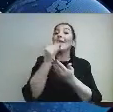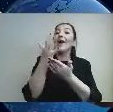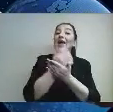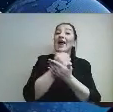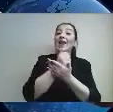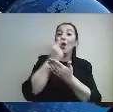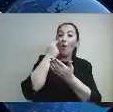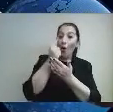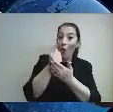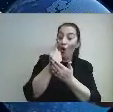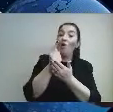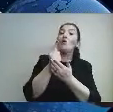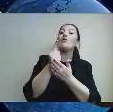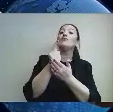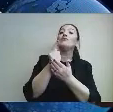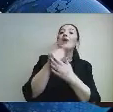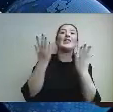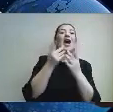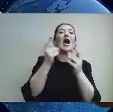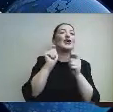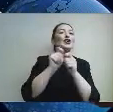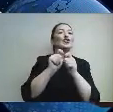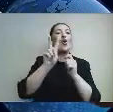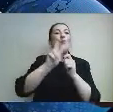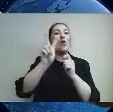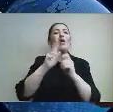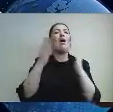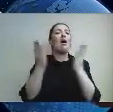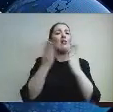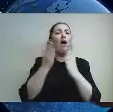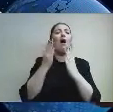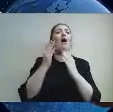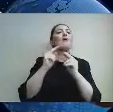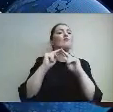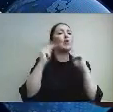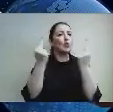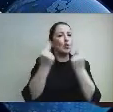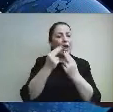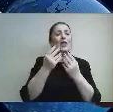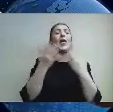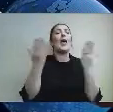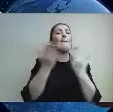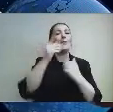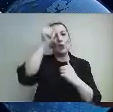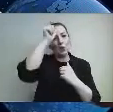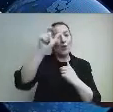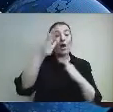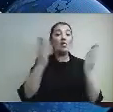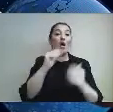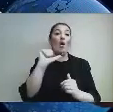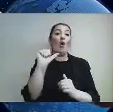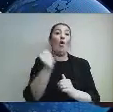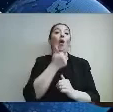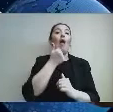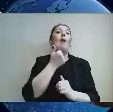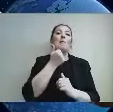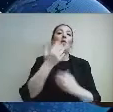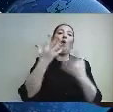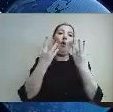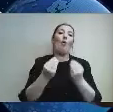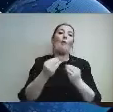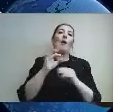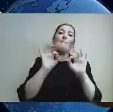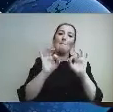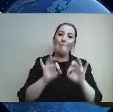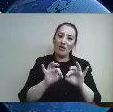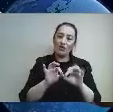aspects, which become more and more important in Turkey and around the world. So when we conduct our research, we look